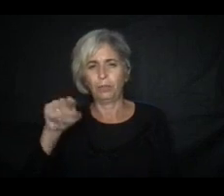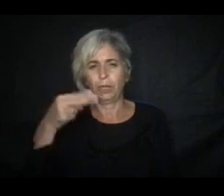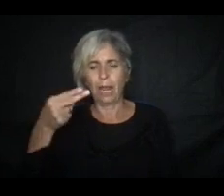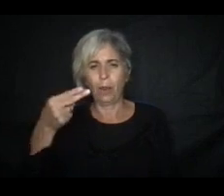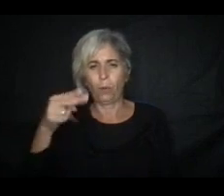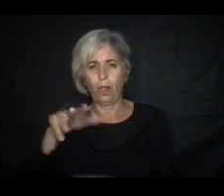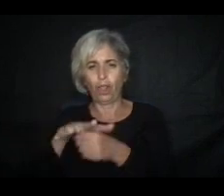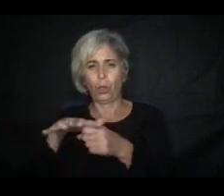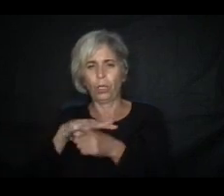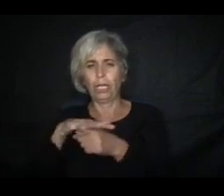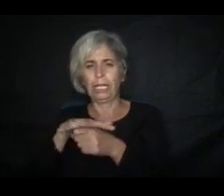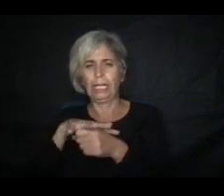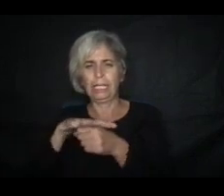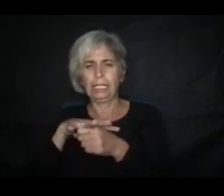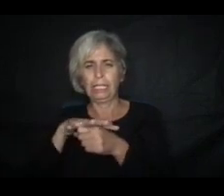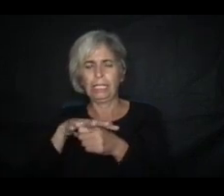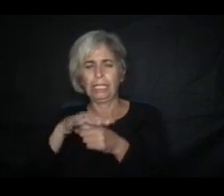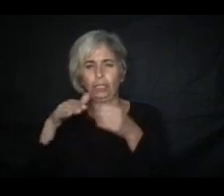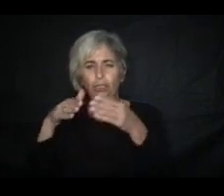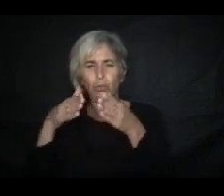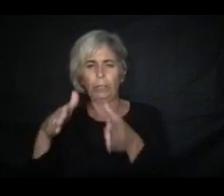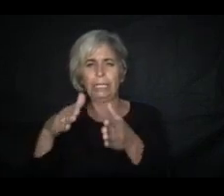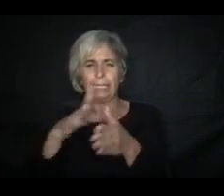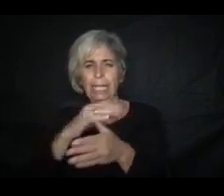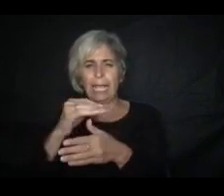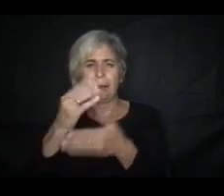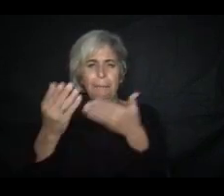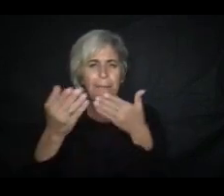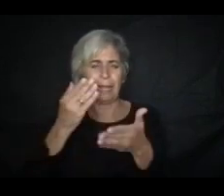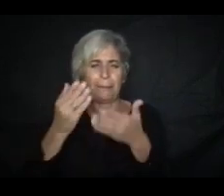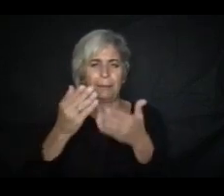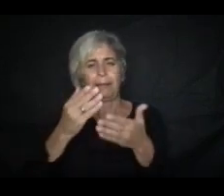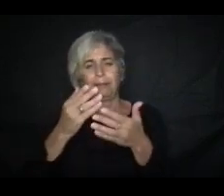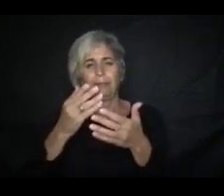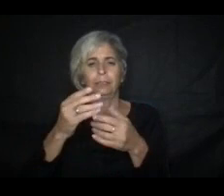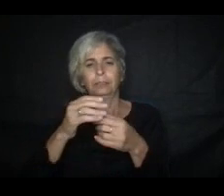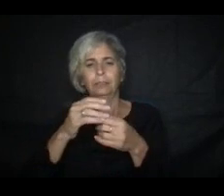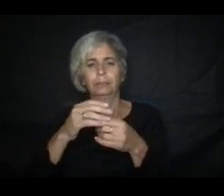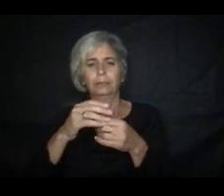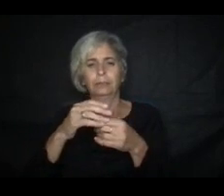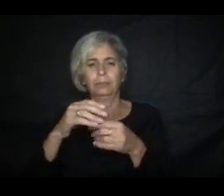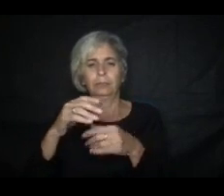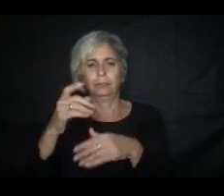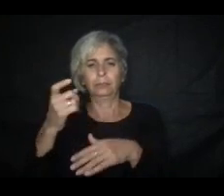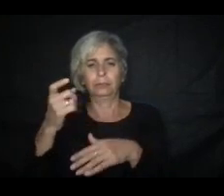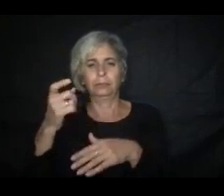local streets, residential city streets, and or minor and select collectors.